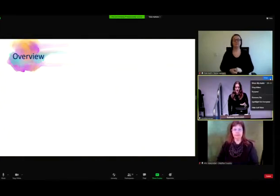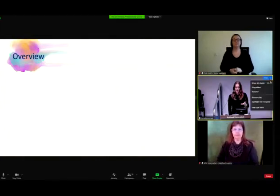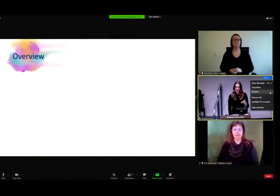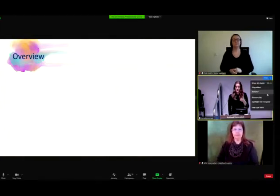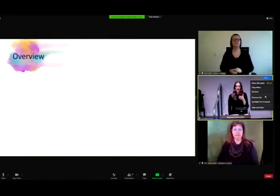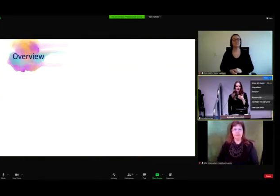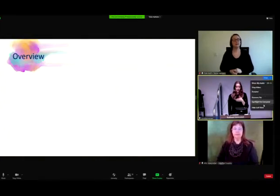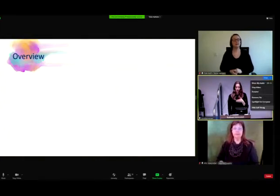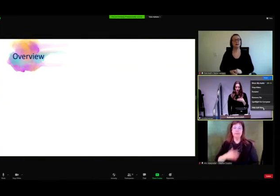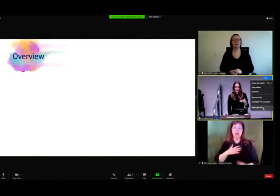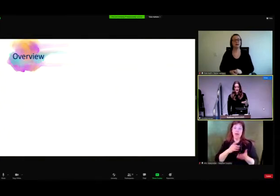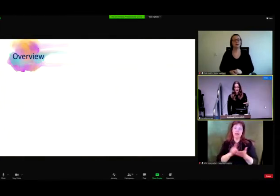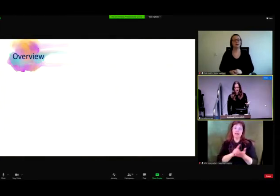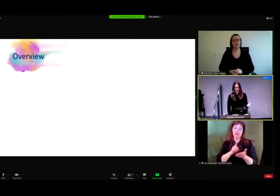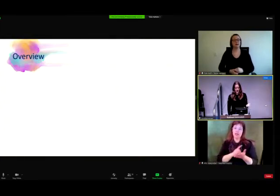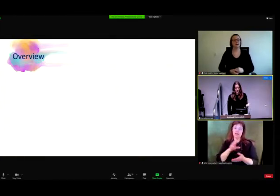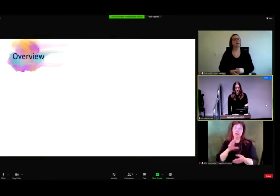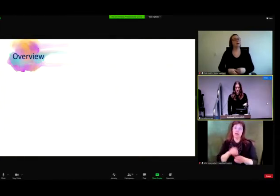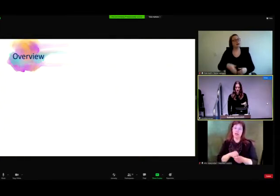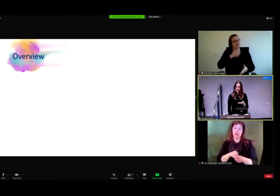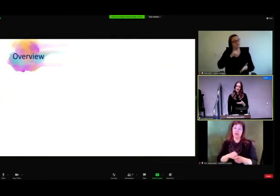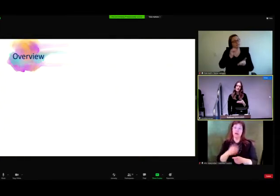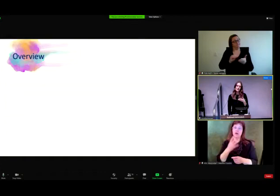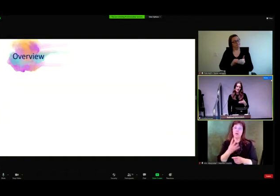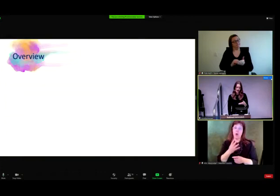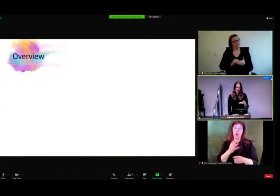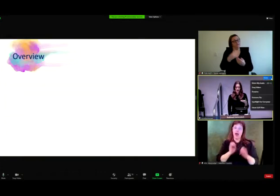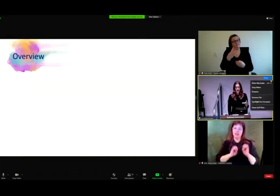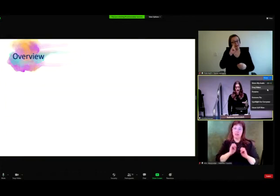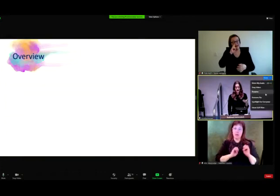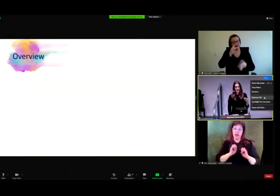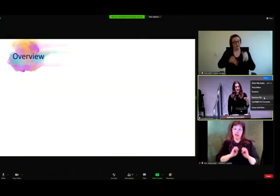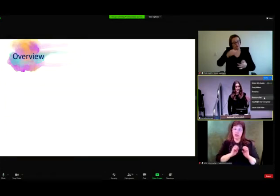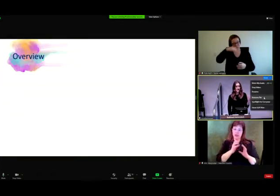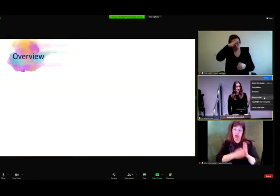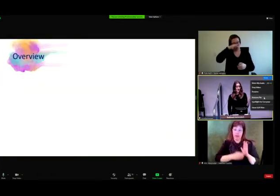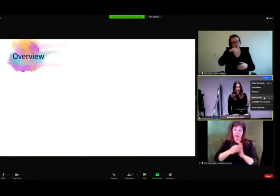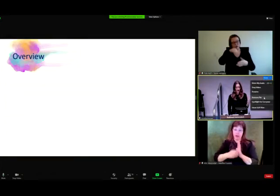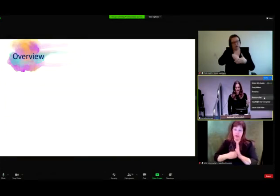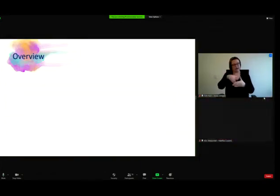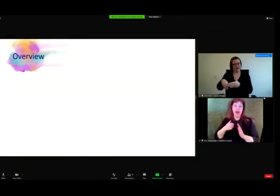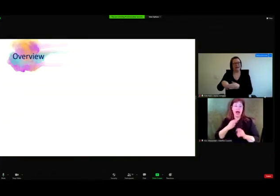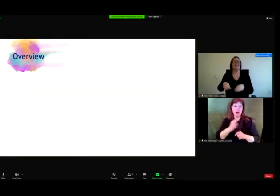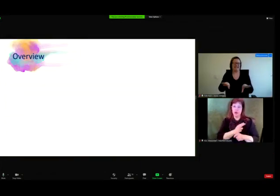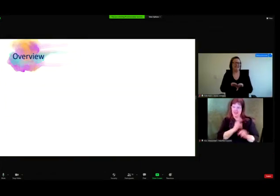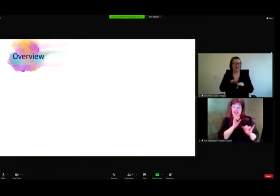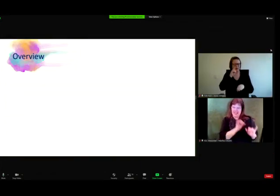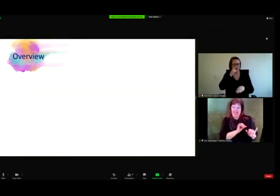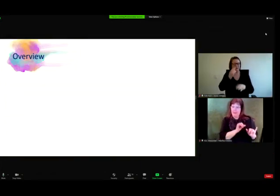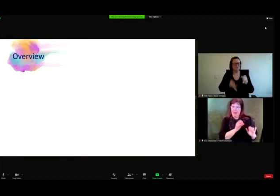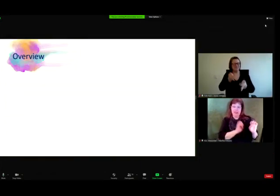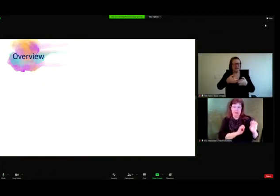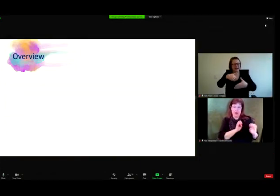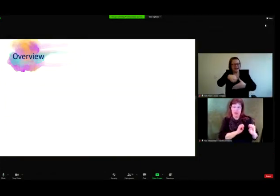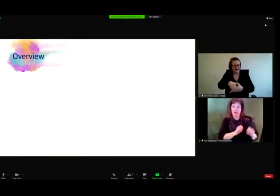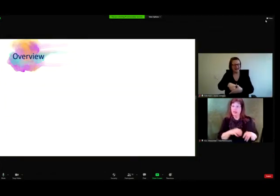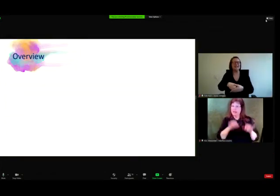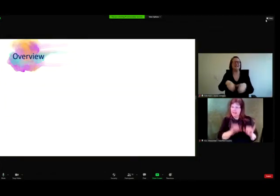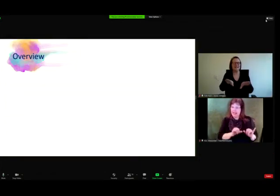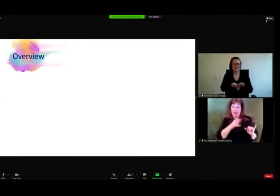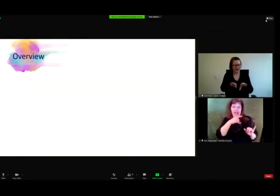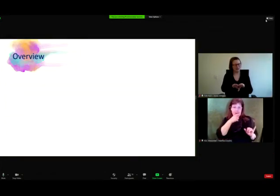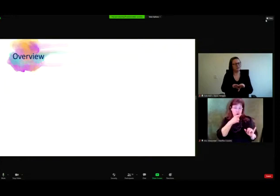My dissertation contains 4 experimental chapters in which I used the same experiment that I have just described and the same hearing speakers,